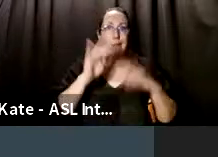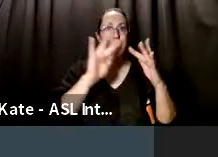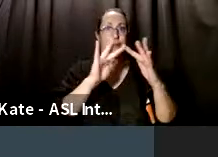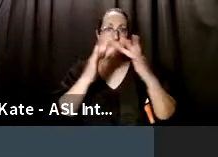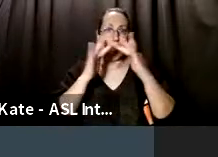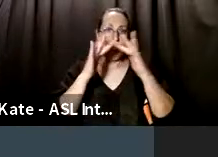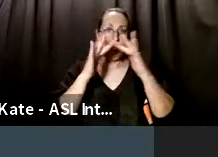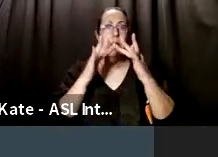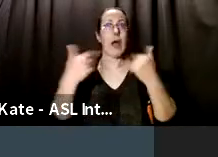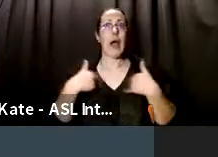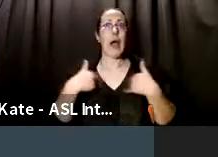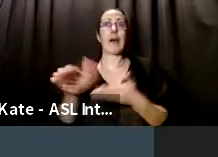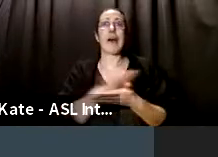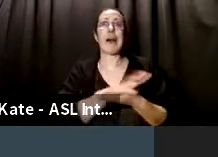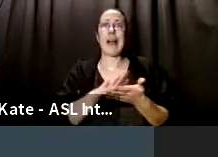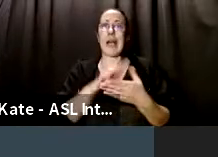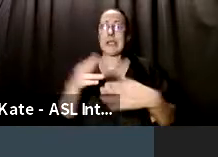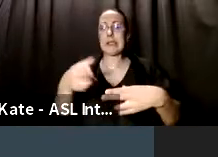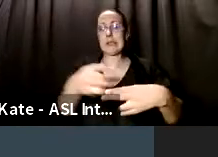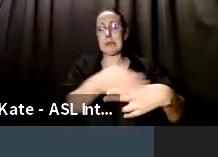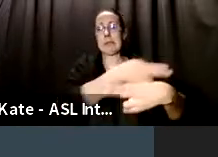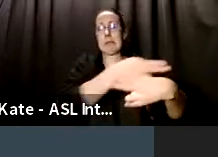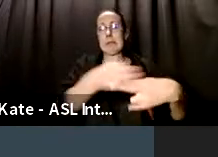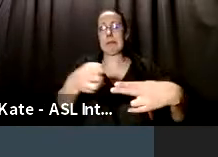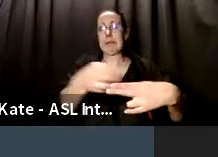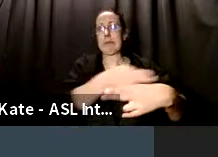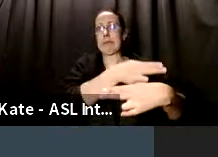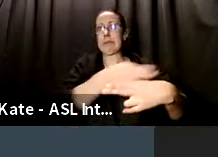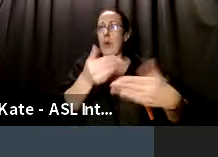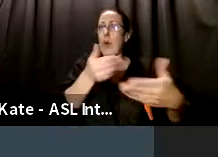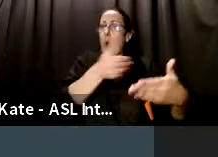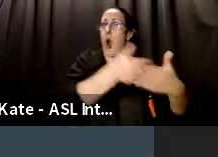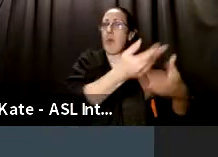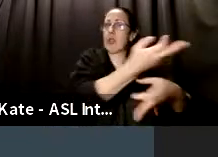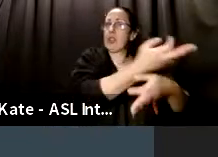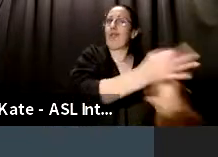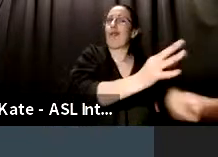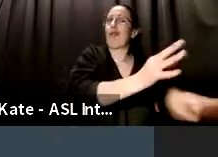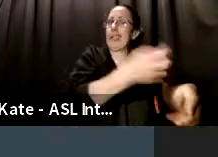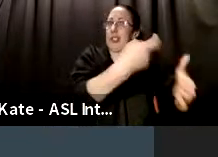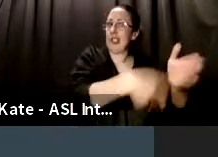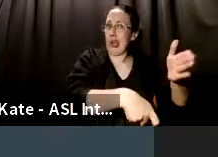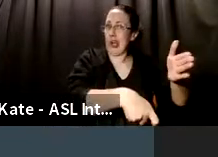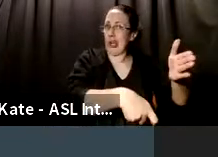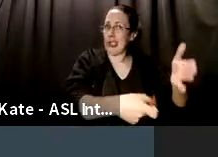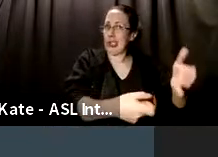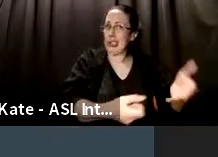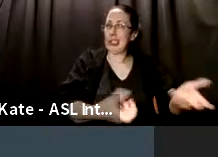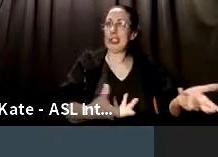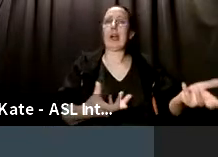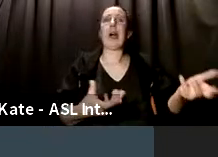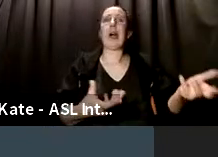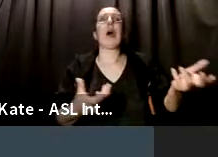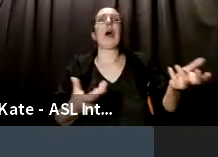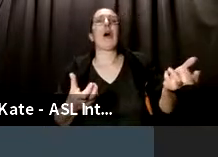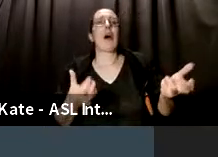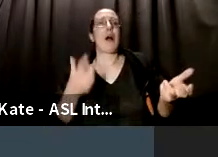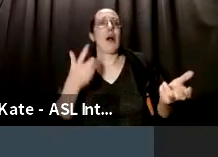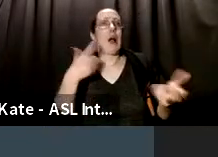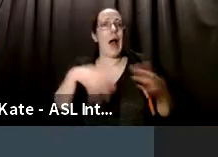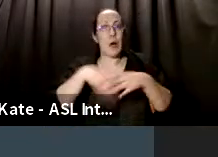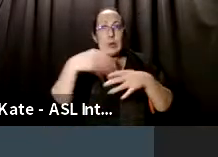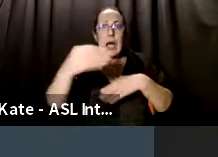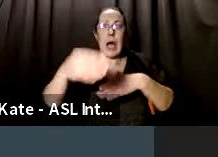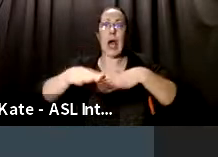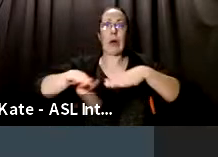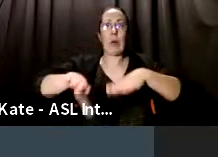kind of sliding scale, almost to free, like outdoors, like in the hiking forest type